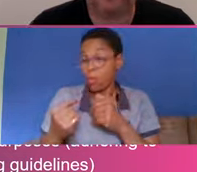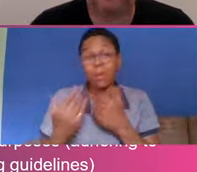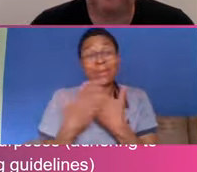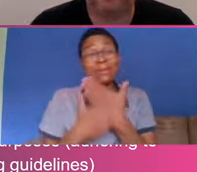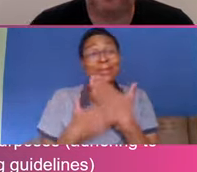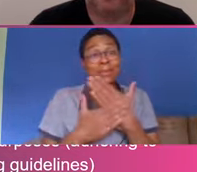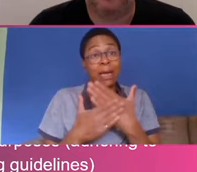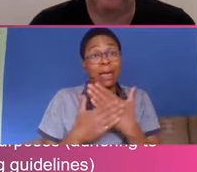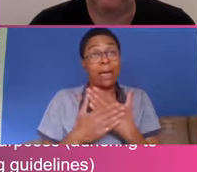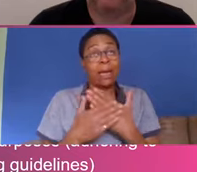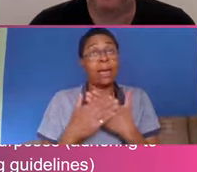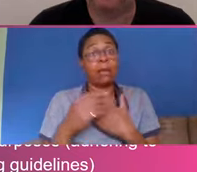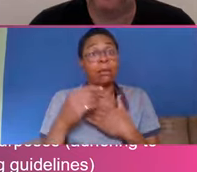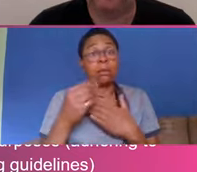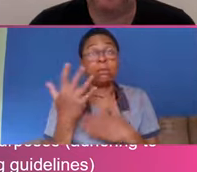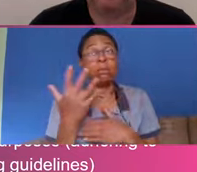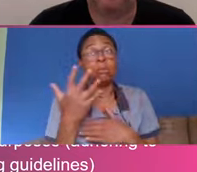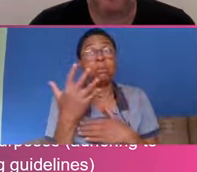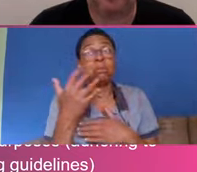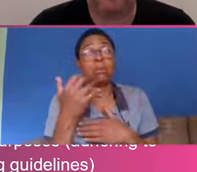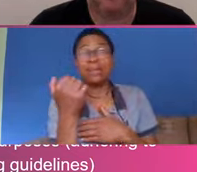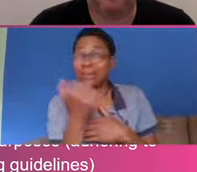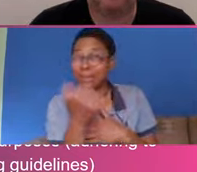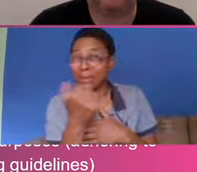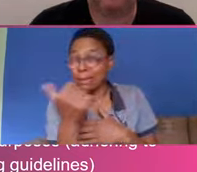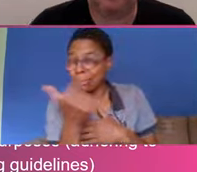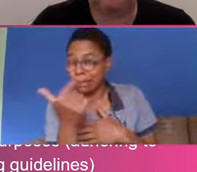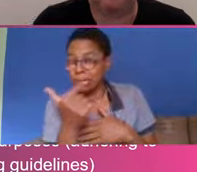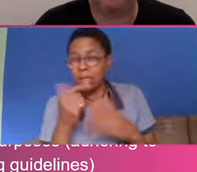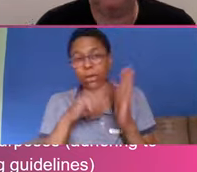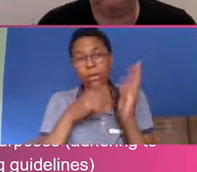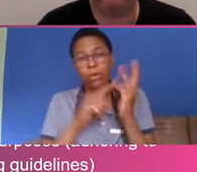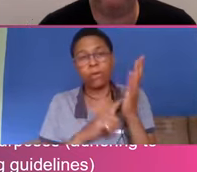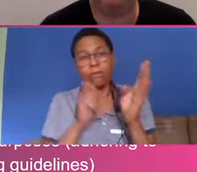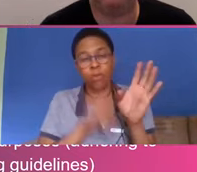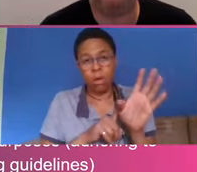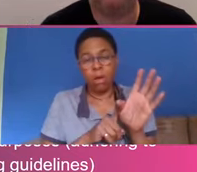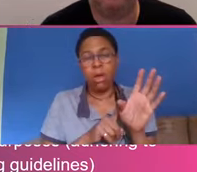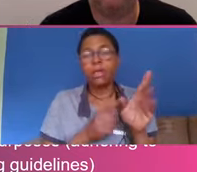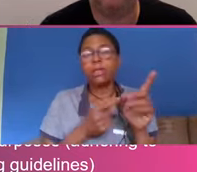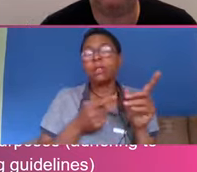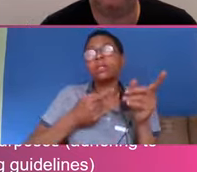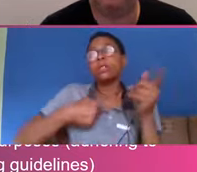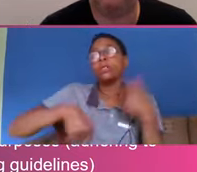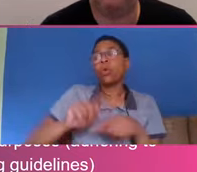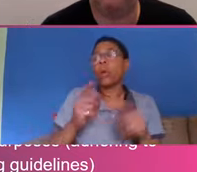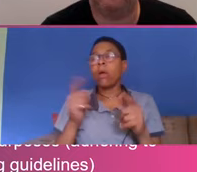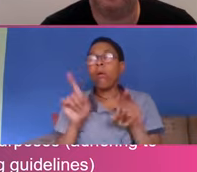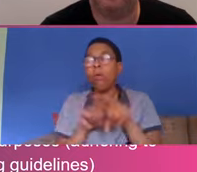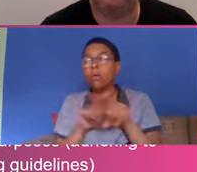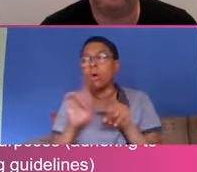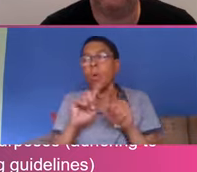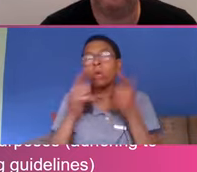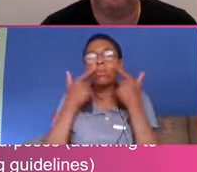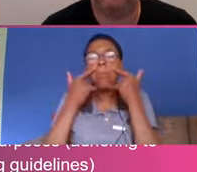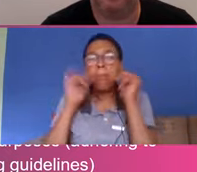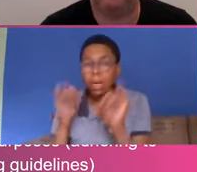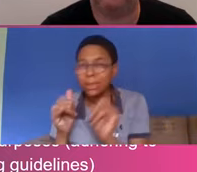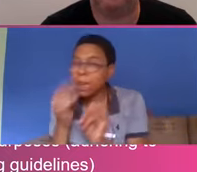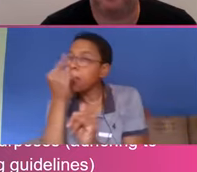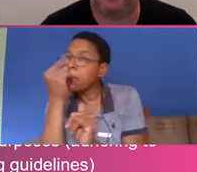roadmap. We're also involved in some pilot events testing indoor performances with a socially distanced audience